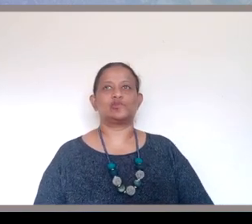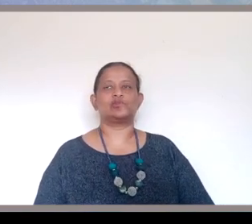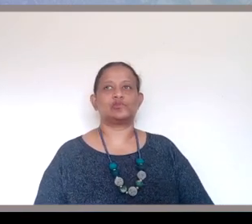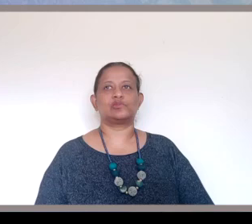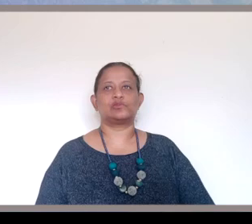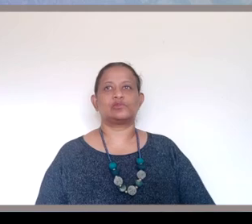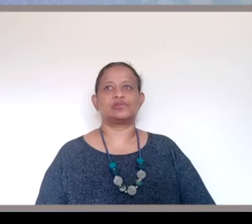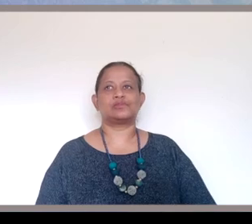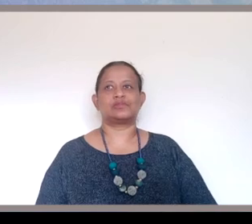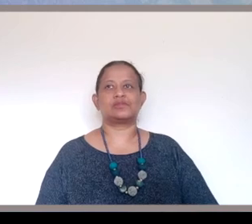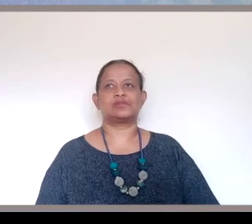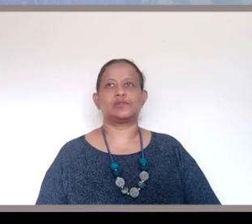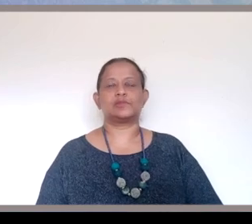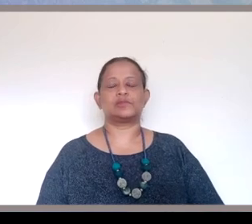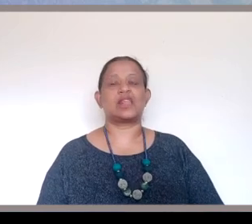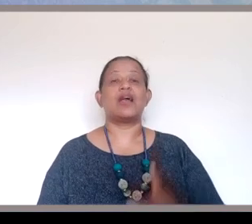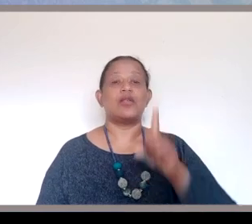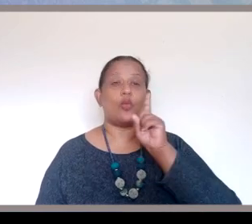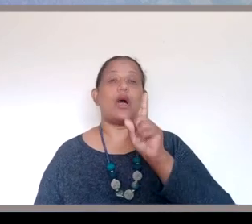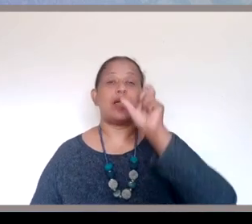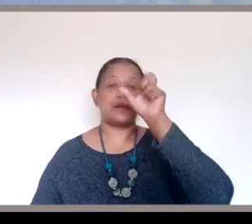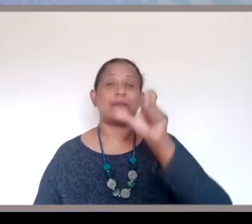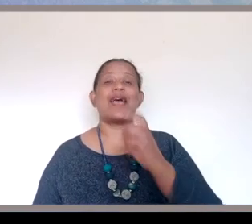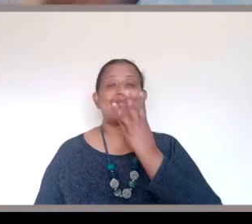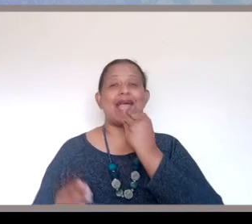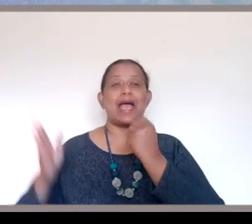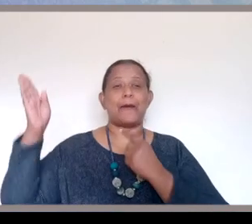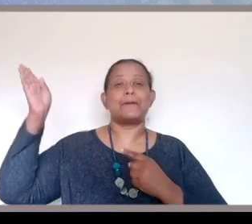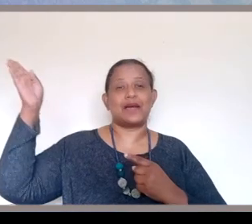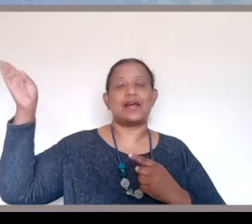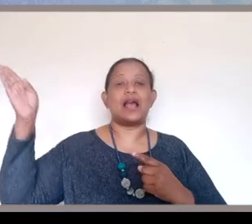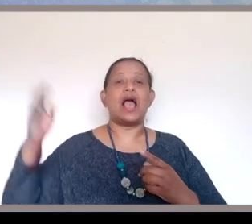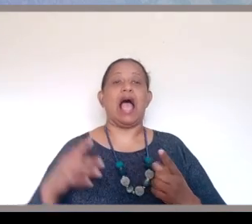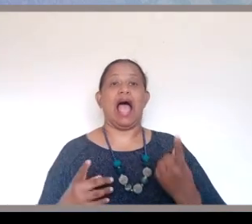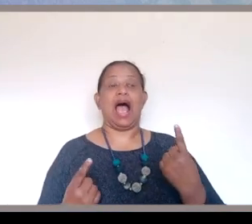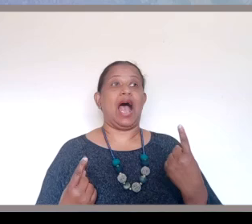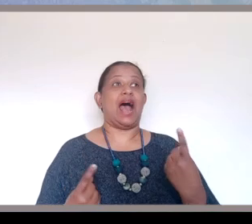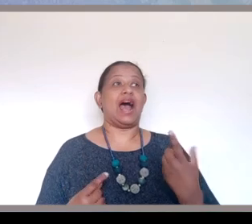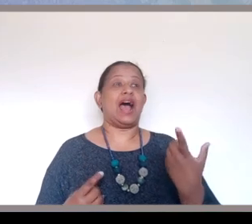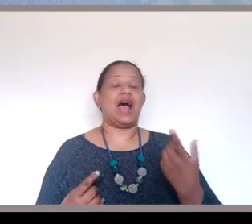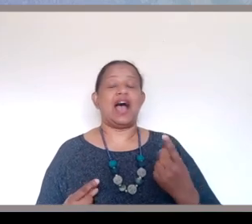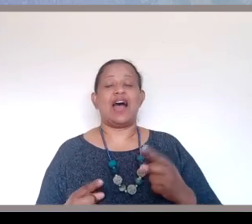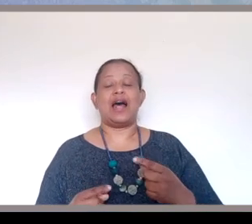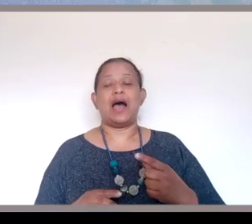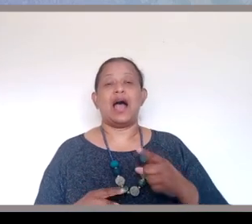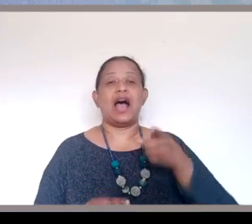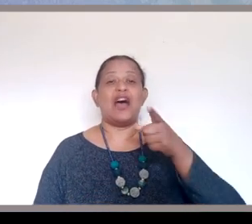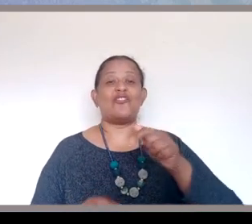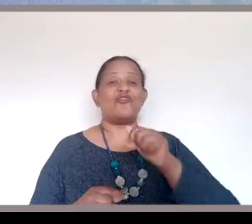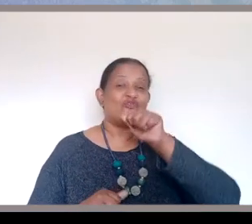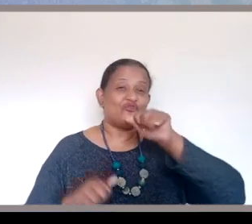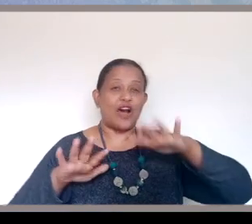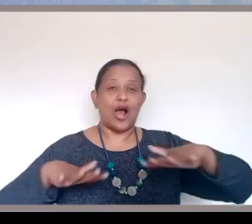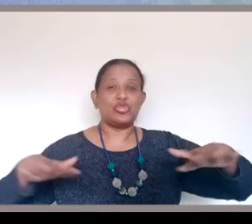in a barrel. He went from the U.S. side to the Canadian side in a barrel, and he was the